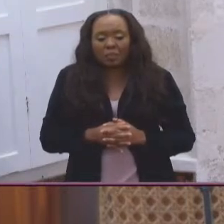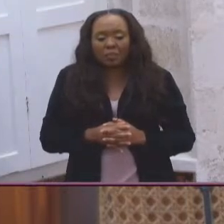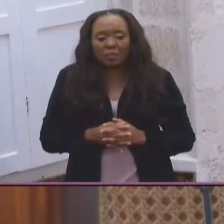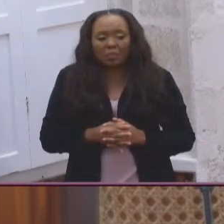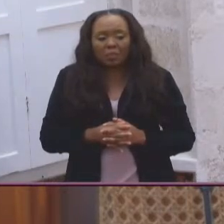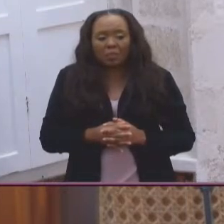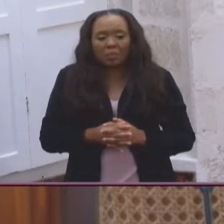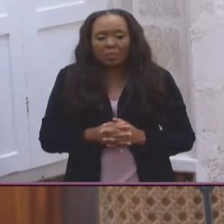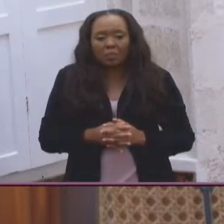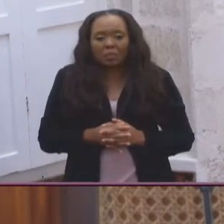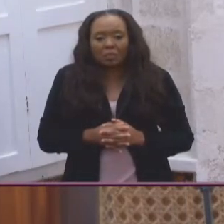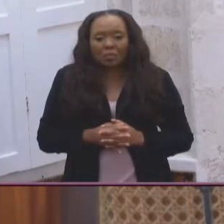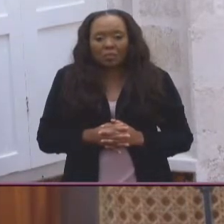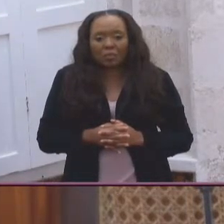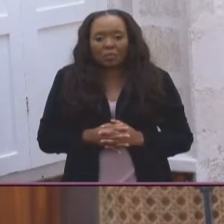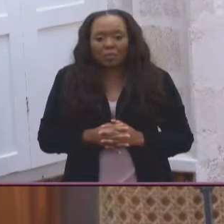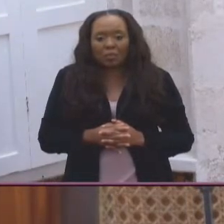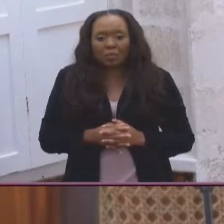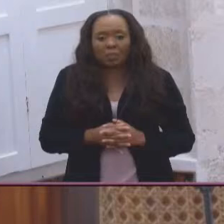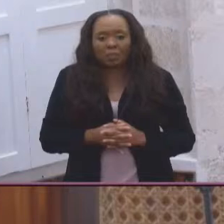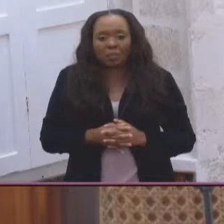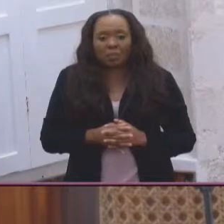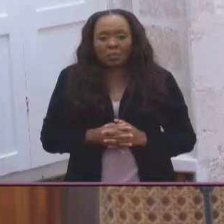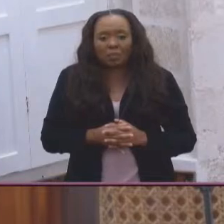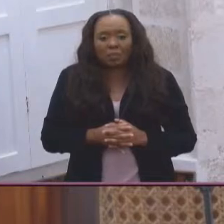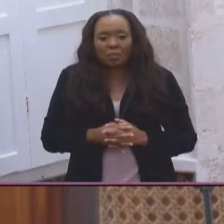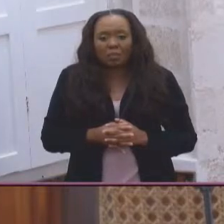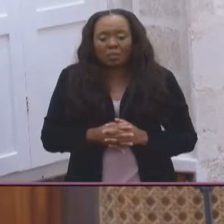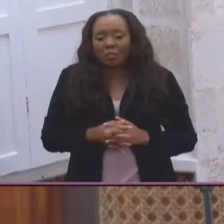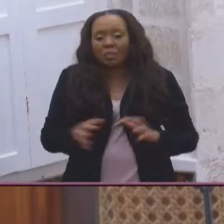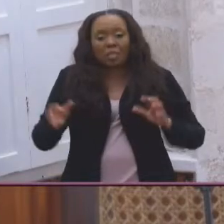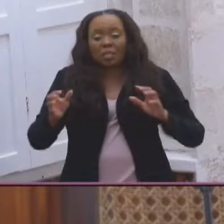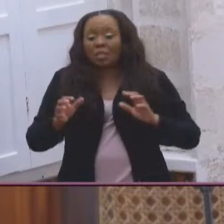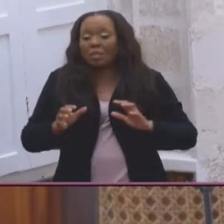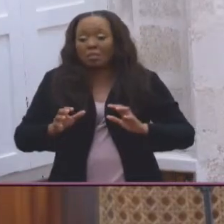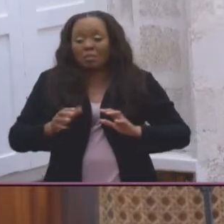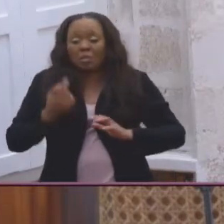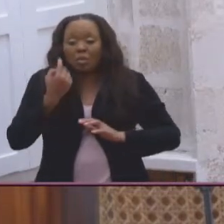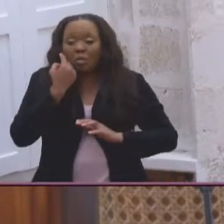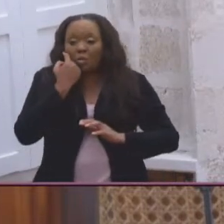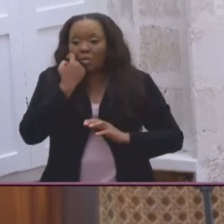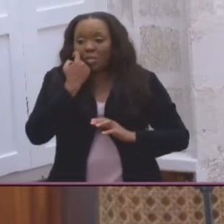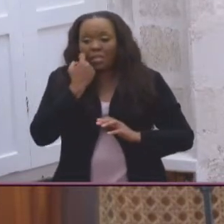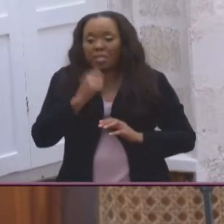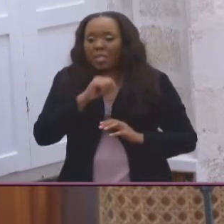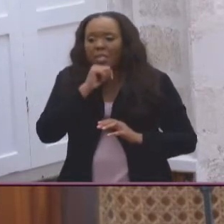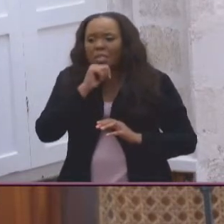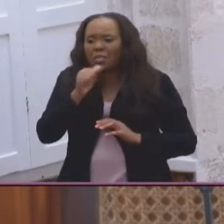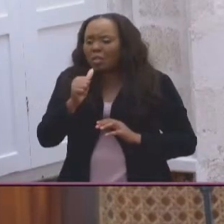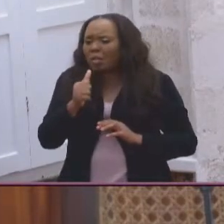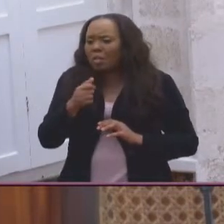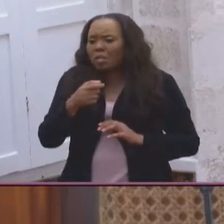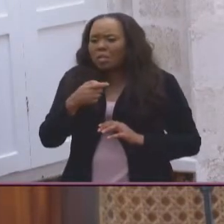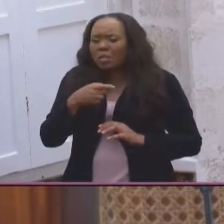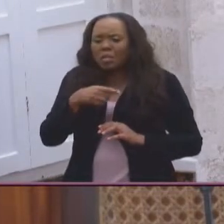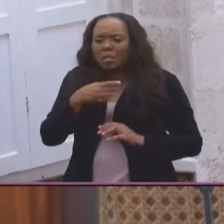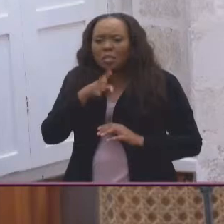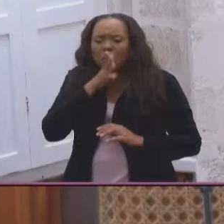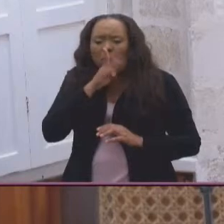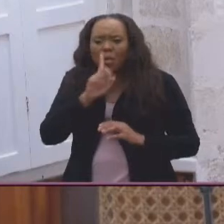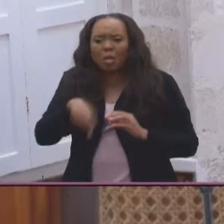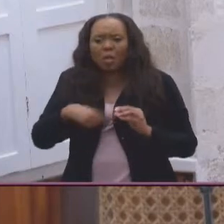about the level of personal responsibility that our citizens bear. And I think that we really have to be